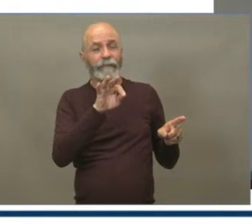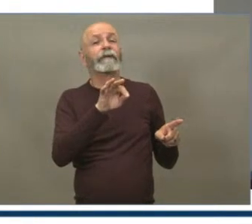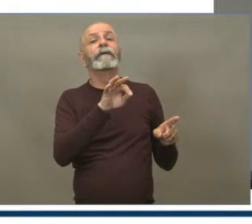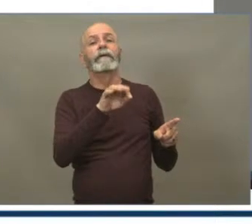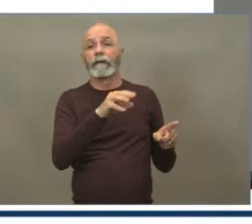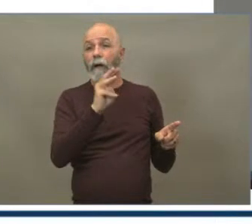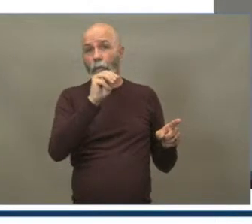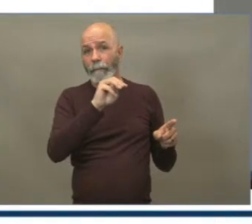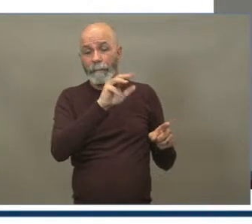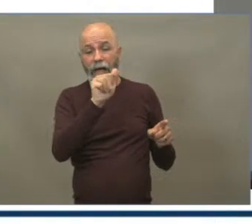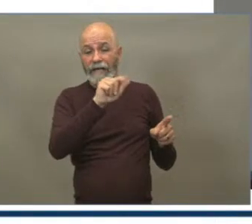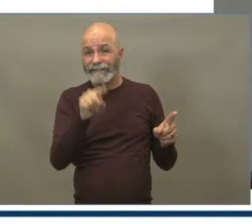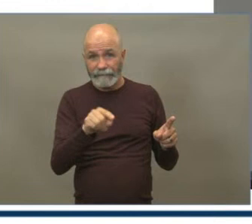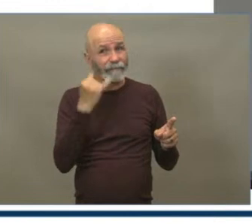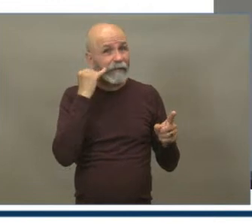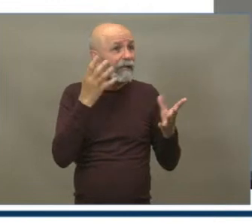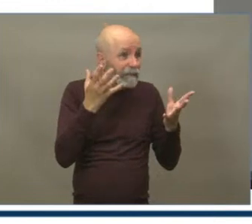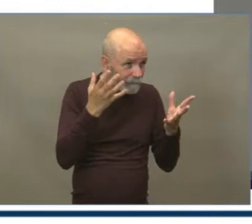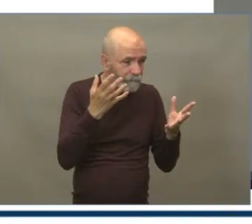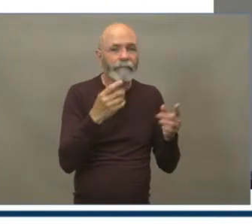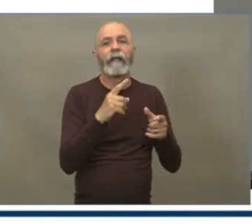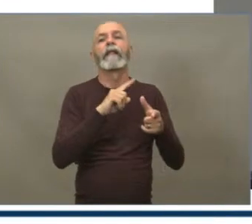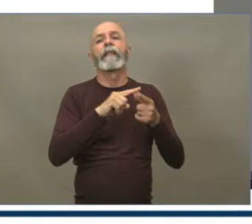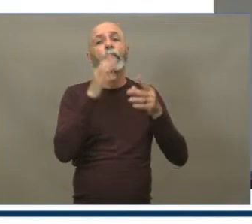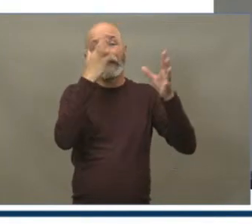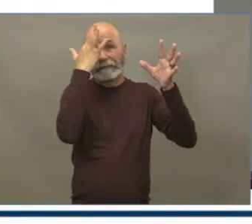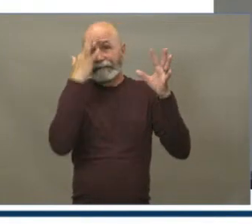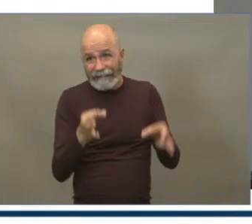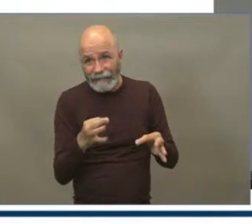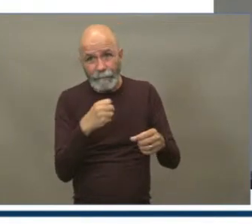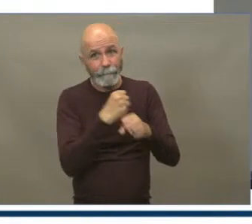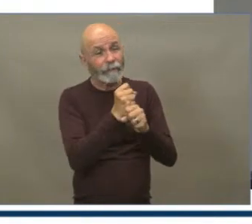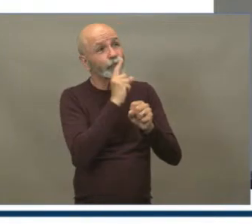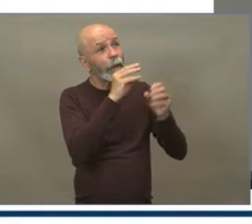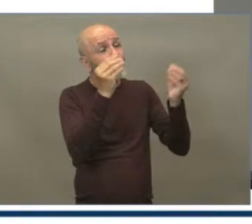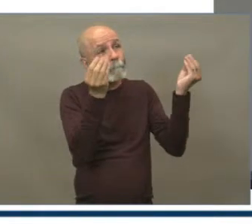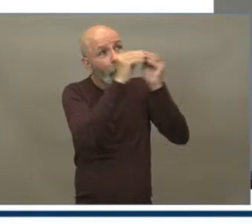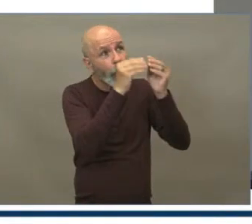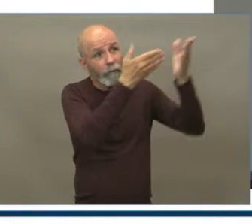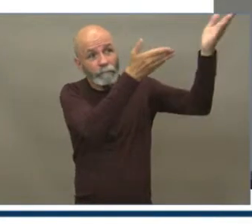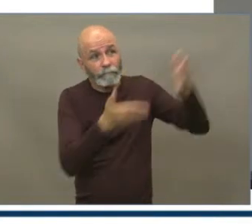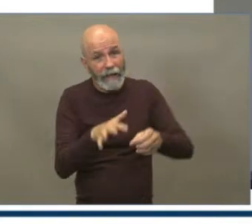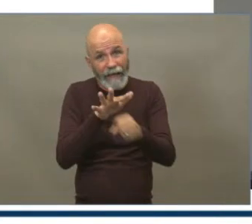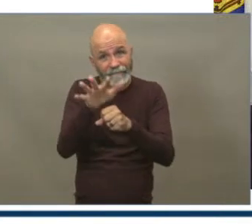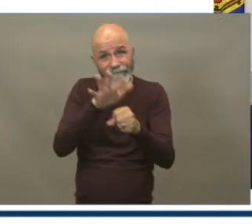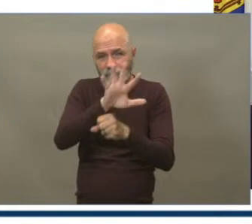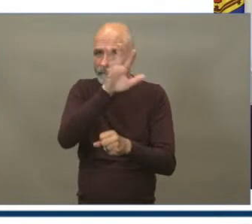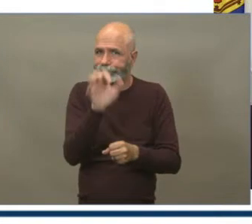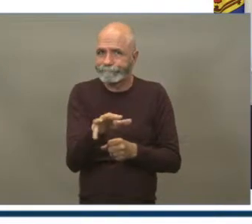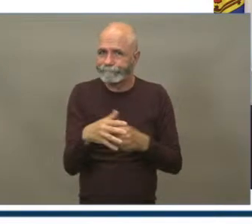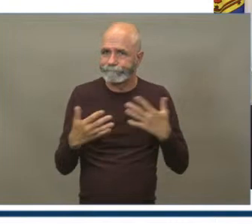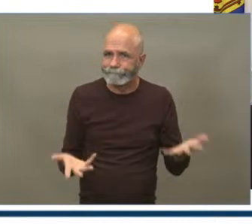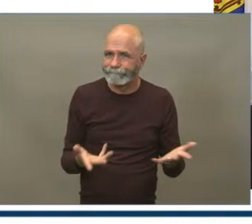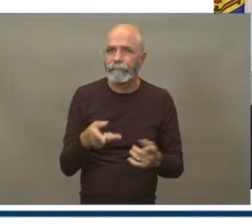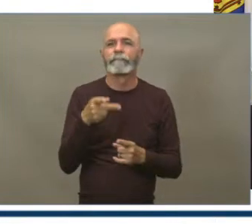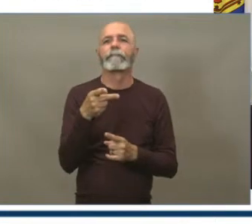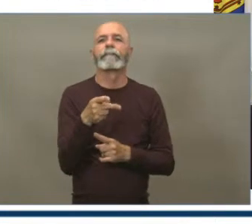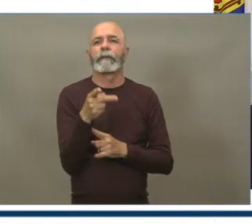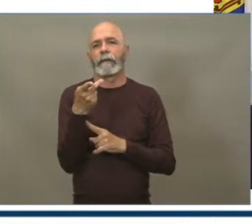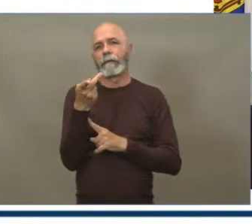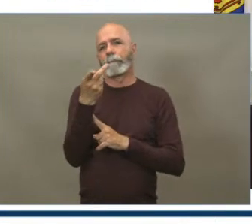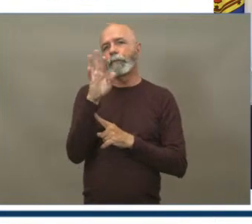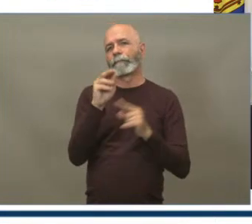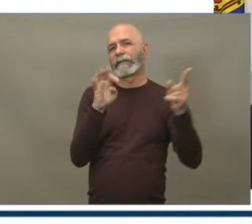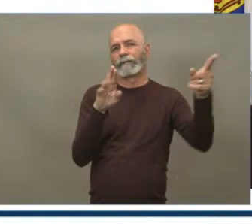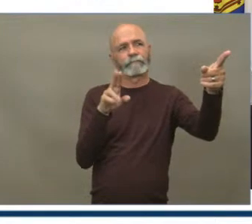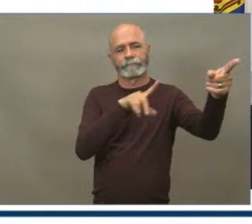no confirmation at this point in time that we will be receiving any additional AstraZeneca. I can just add to that. I think the strength of our system really